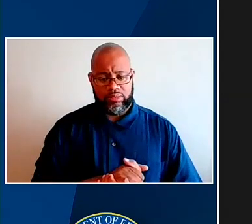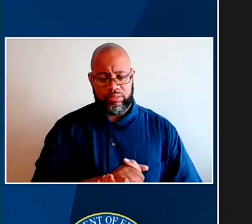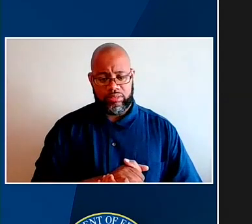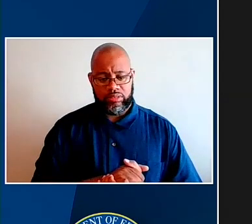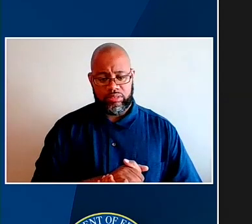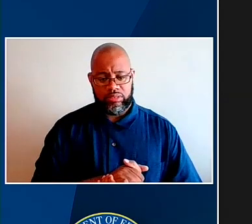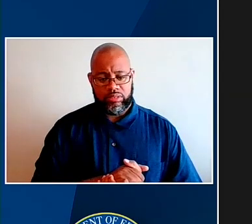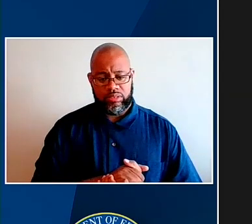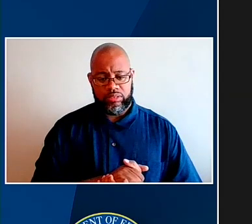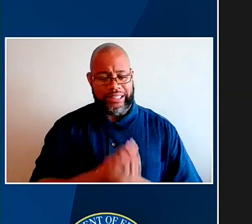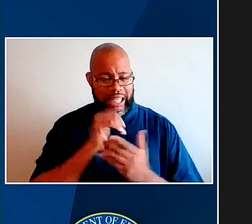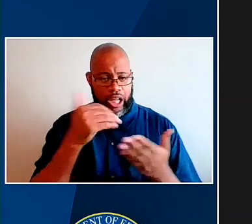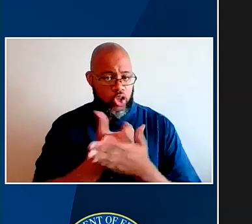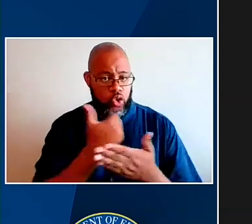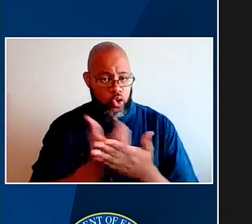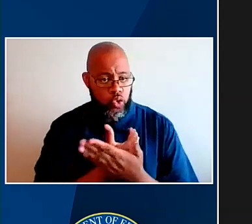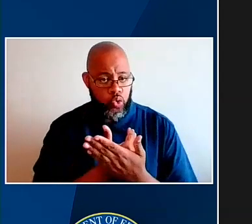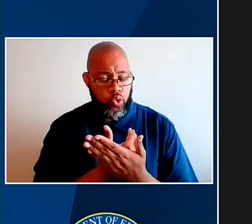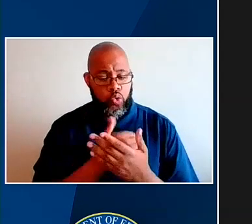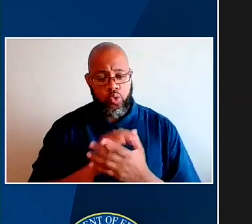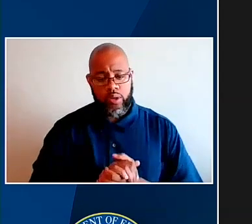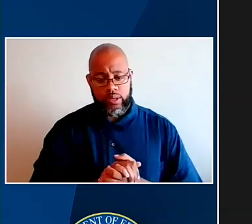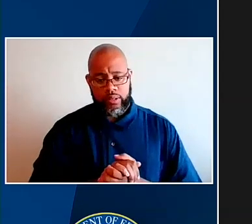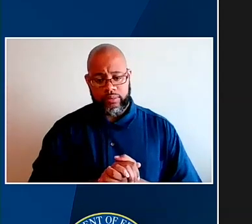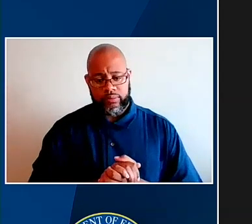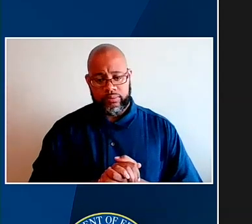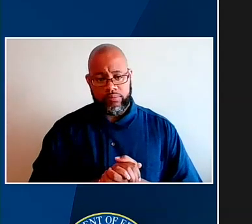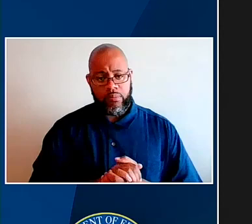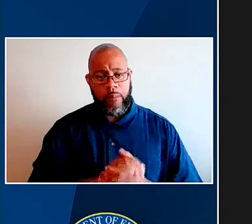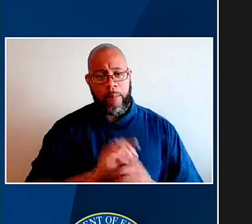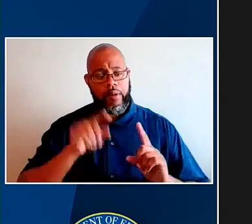this is not new, but this is